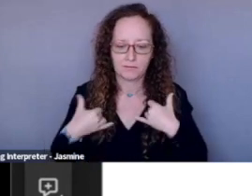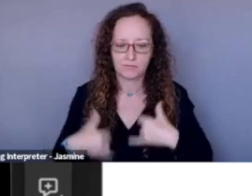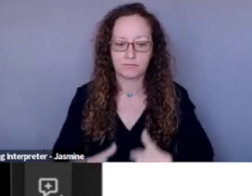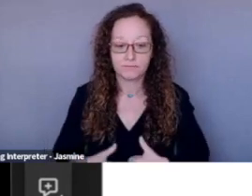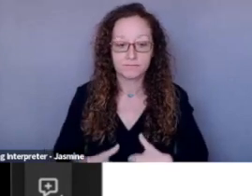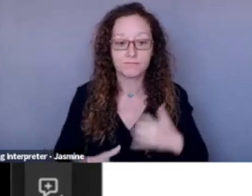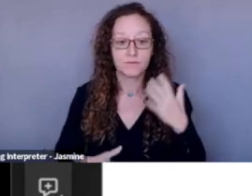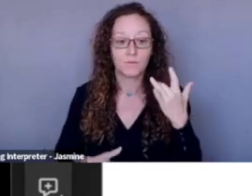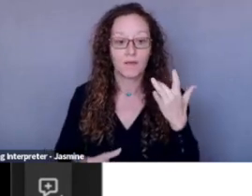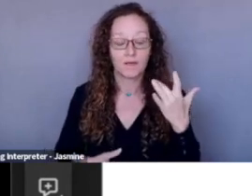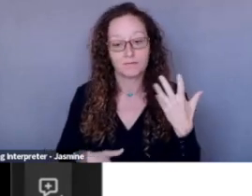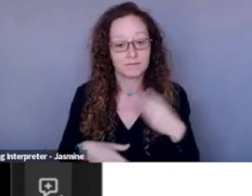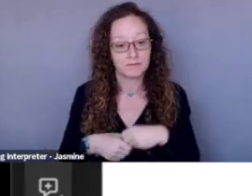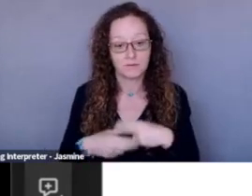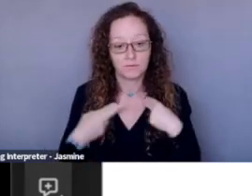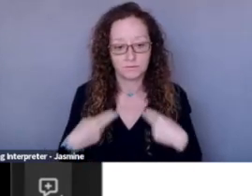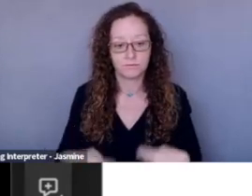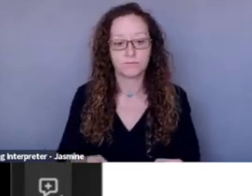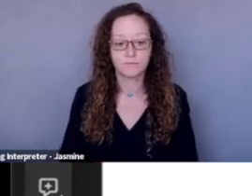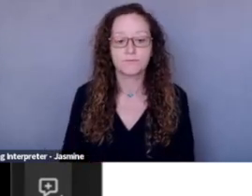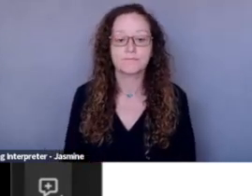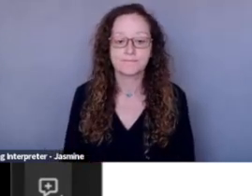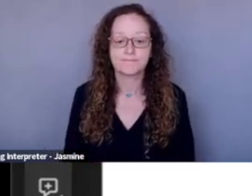to it being part of their uniform.